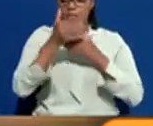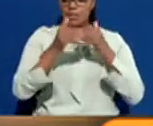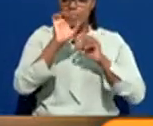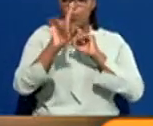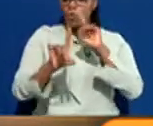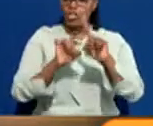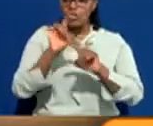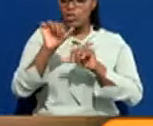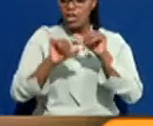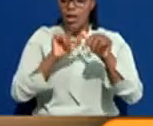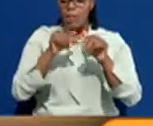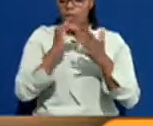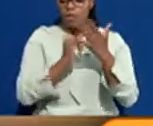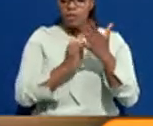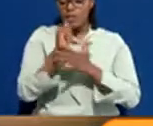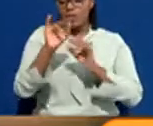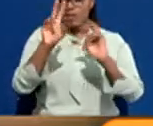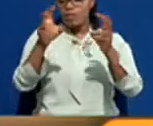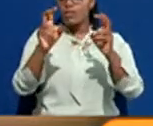about integrity.